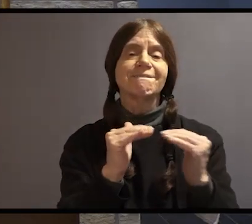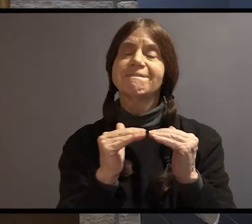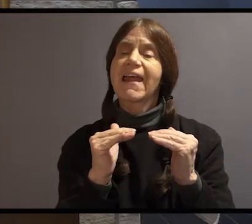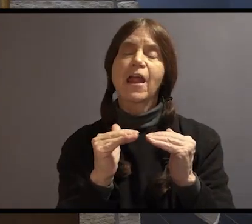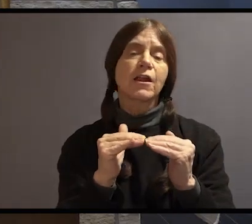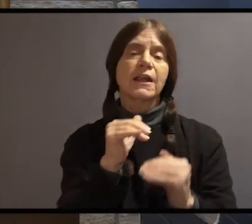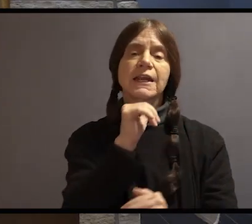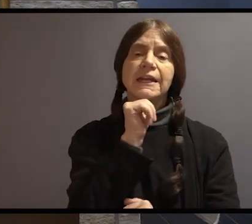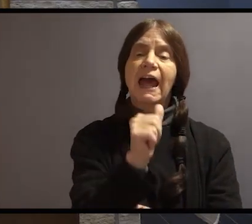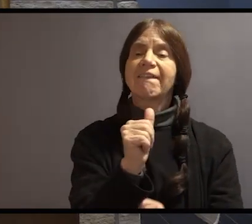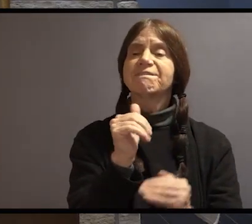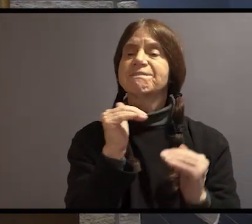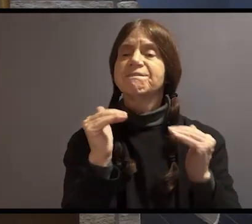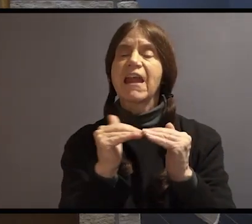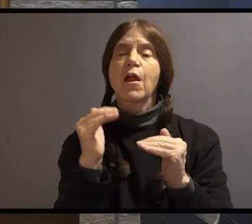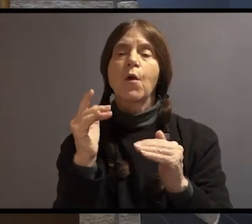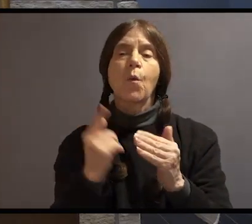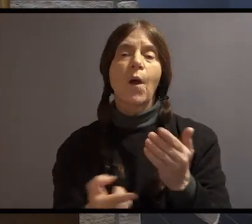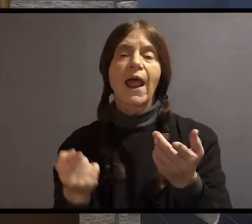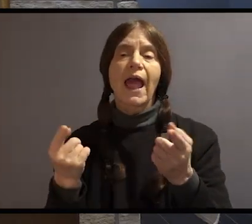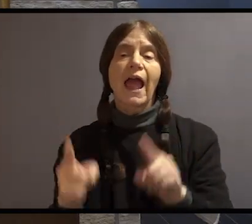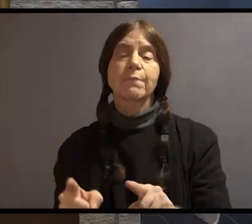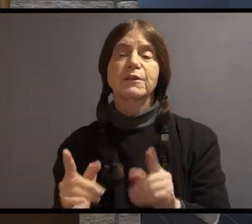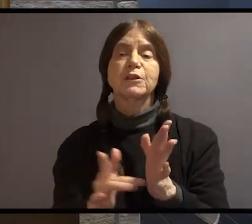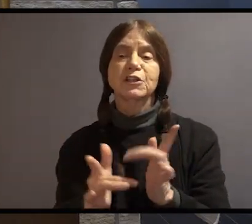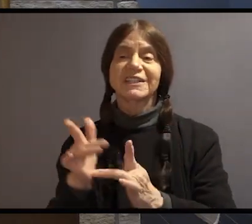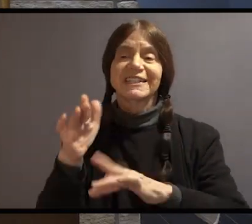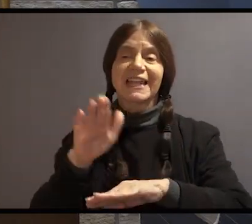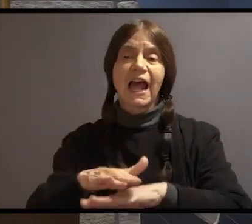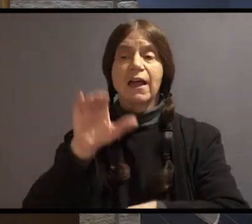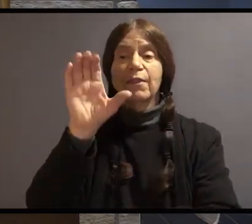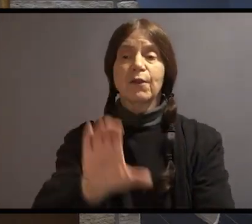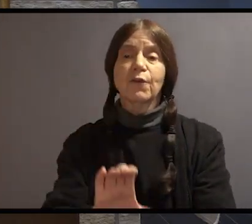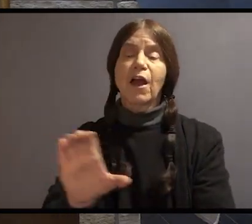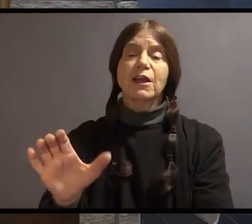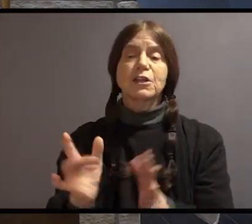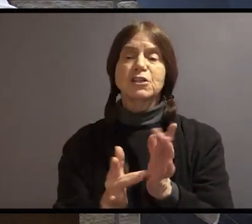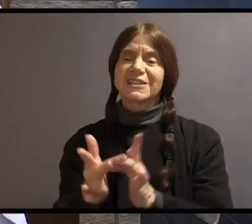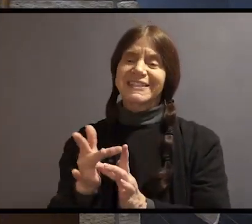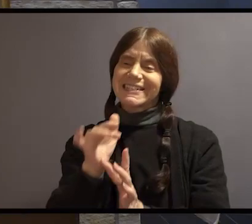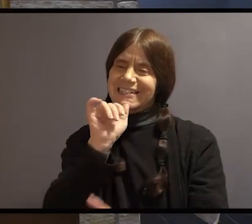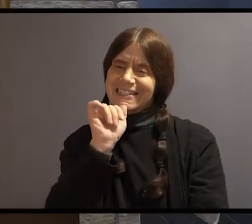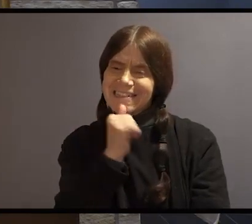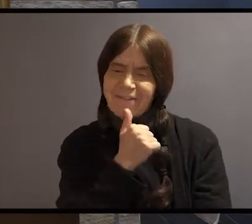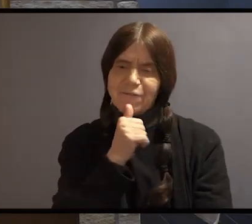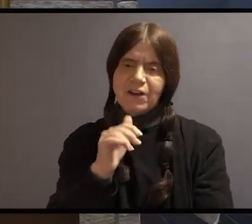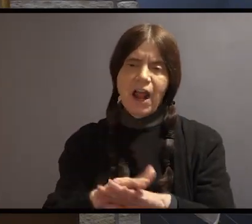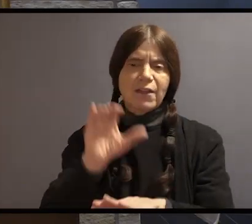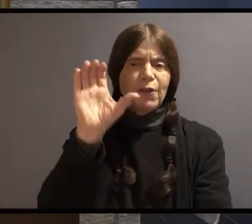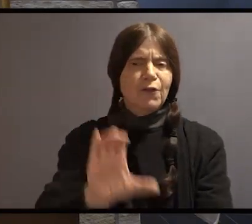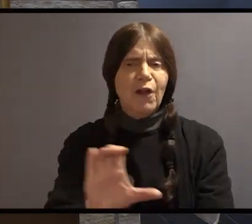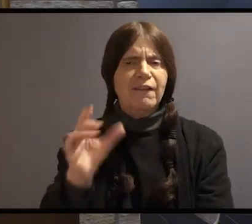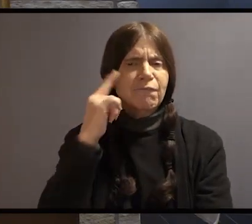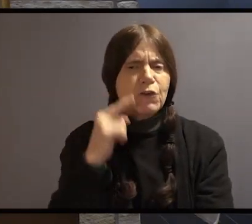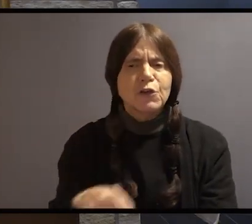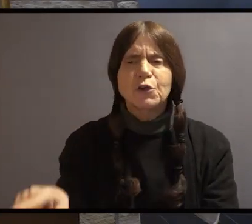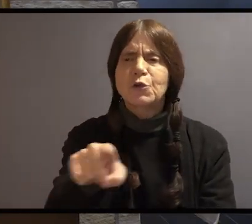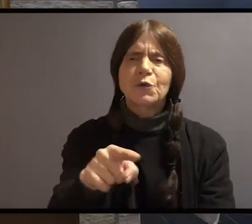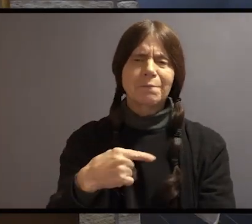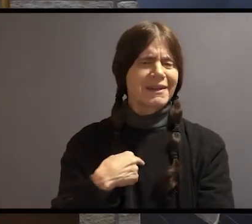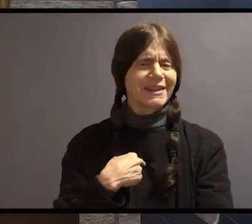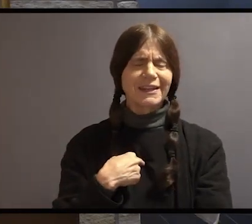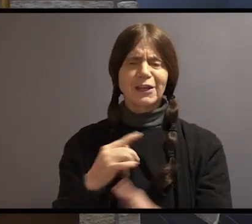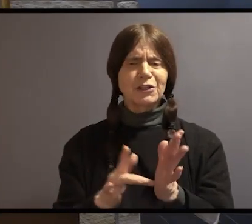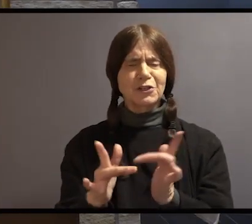It wasn't fair what happened to Jesus on the cross. When Jesus went to the cross suffering for you and for me, He didn't deserve